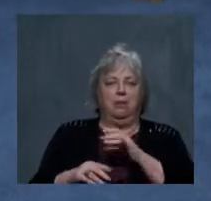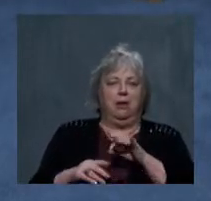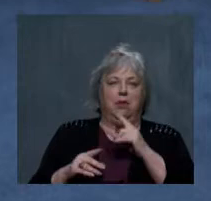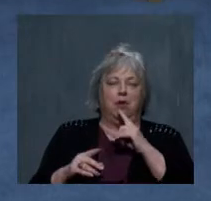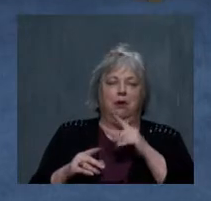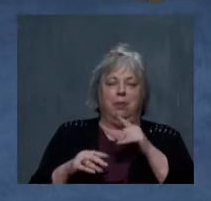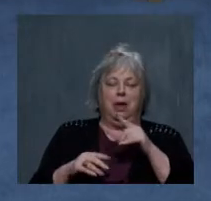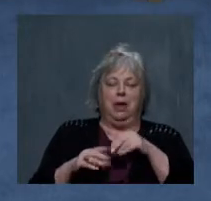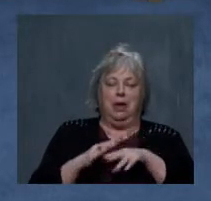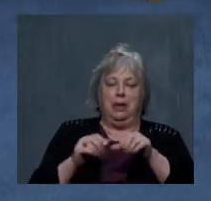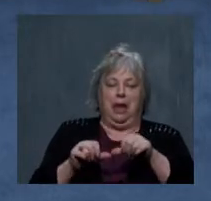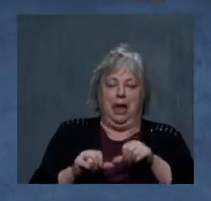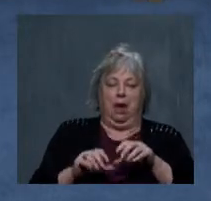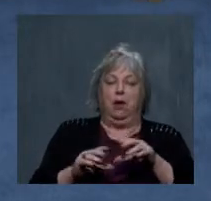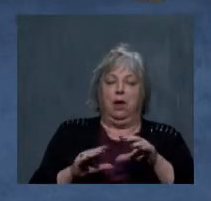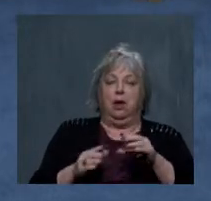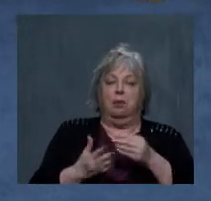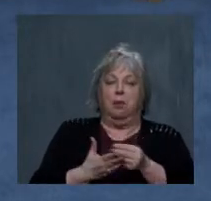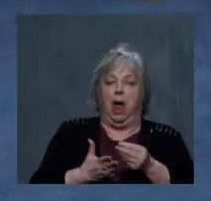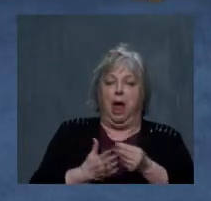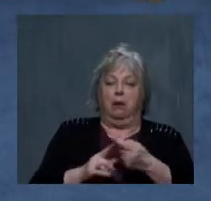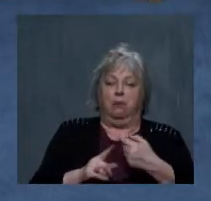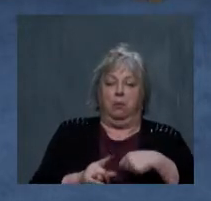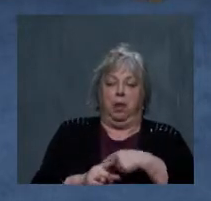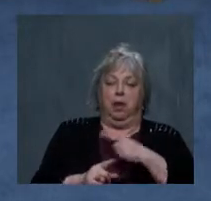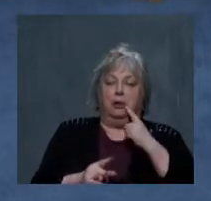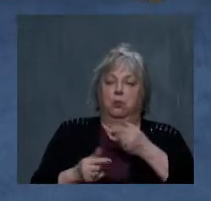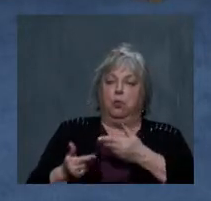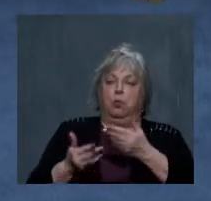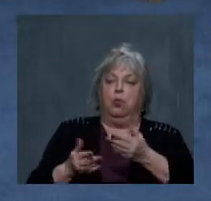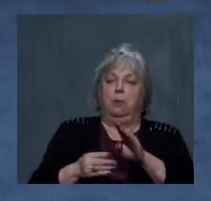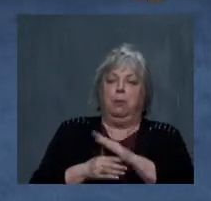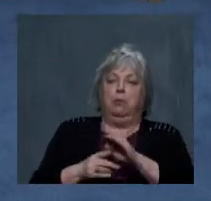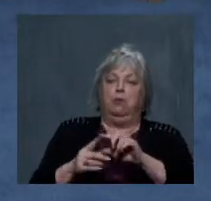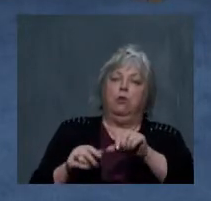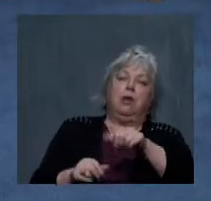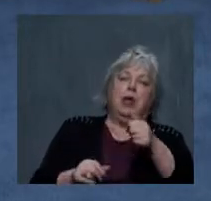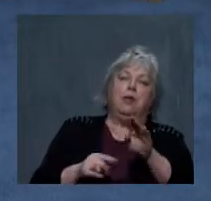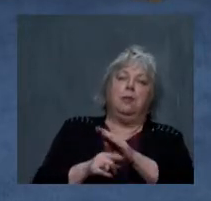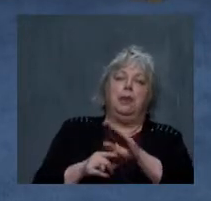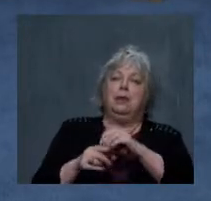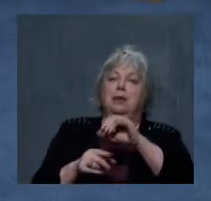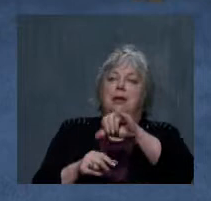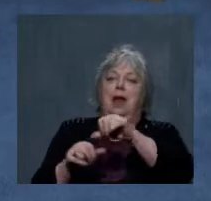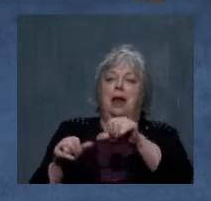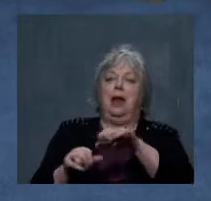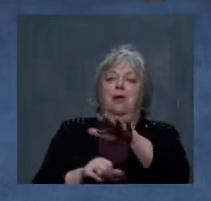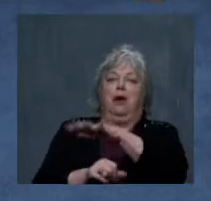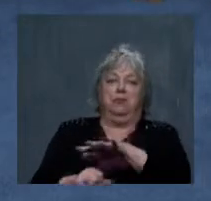out in that area doing business with us, that could possibly bring business to the other businesses in that area.